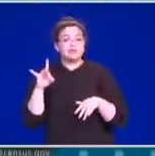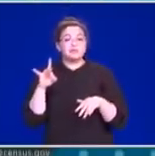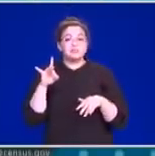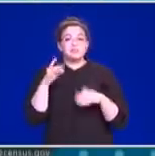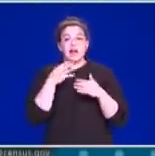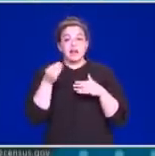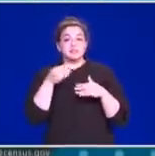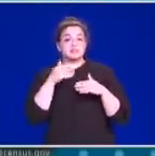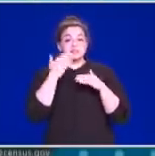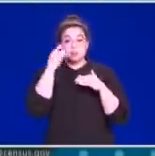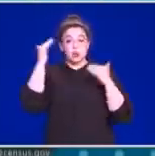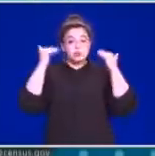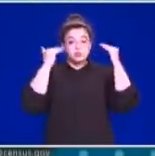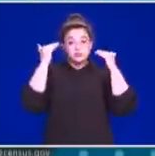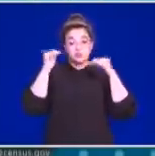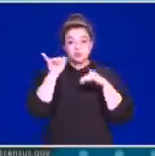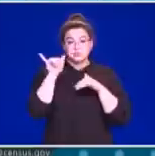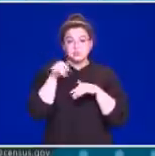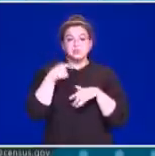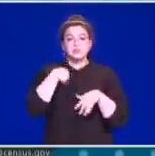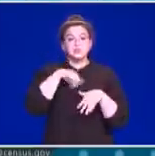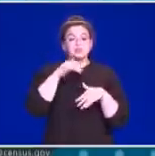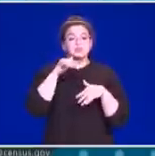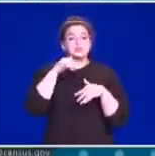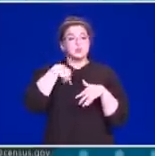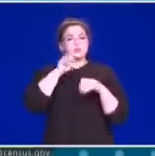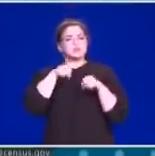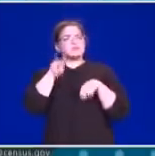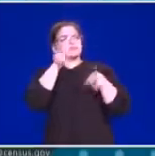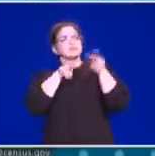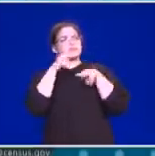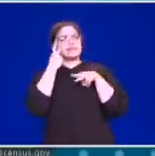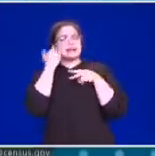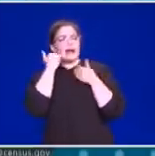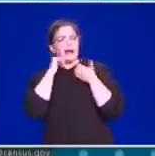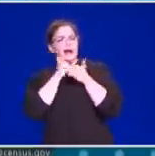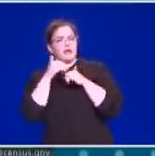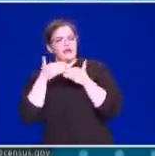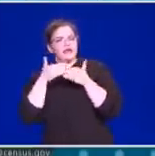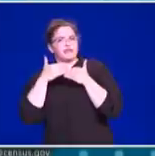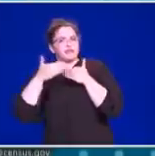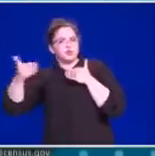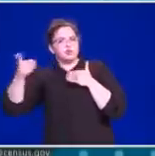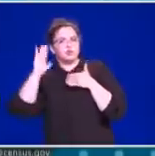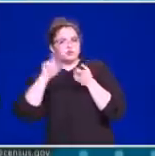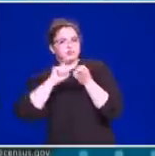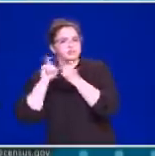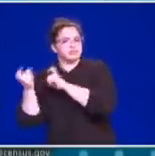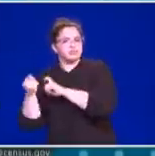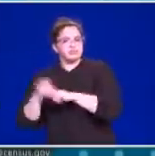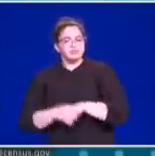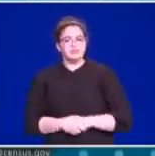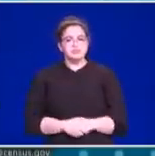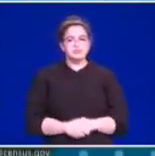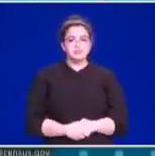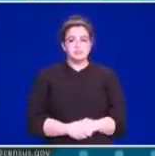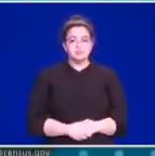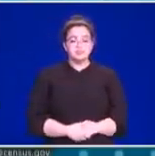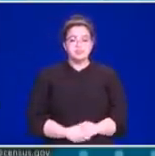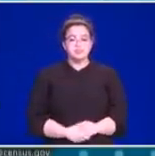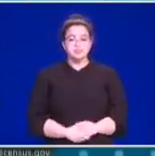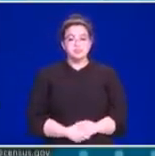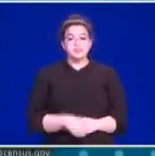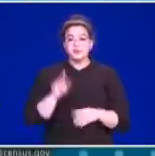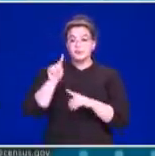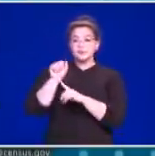And that really details a look at how the future generations may be comprised demographically when you look at the concepts of race and Hispanic origin.